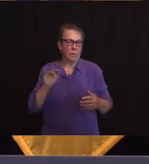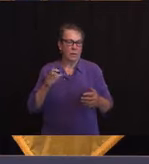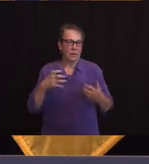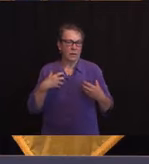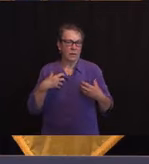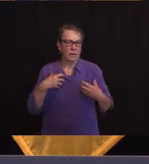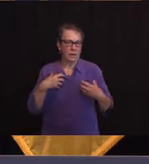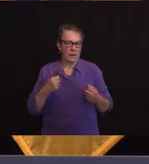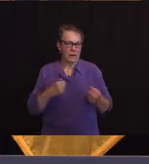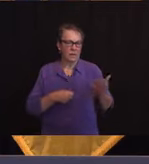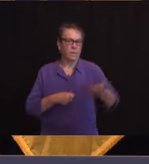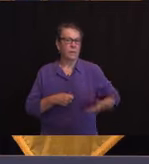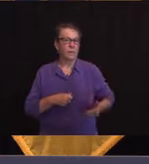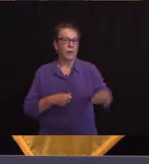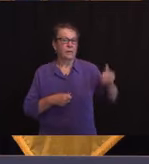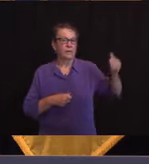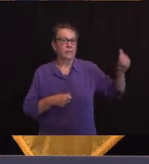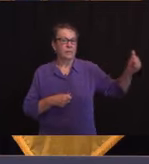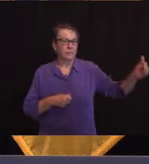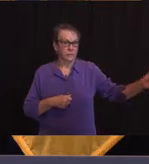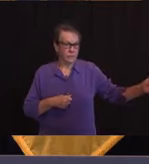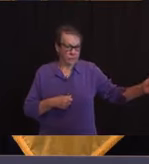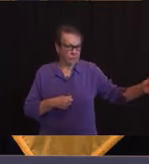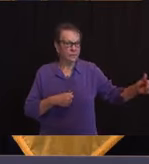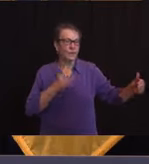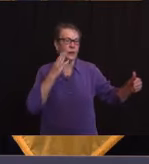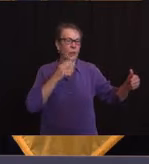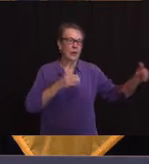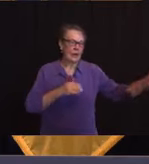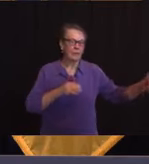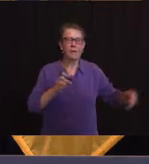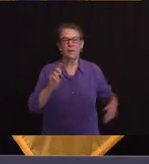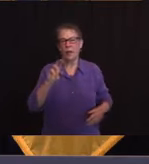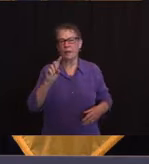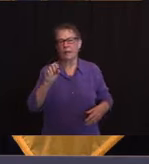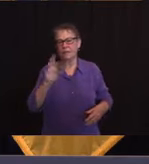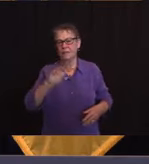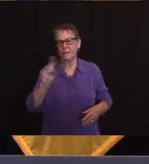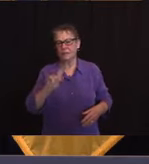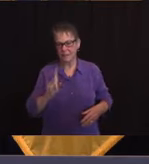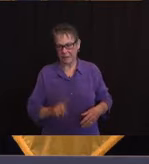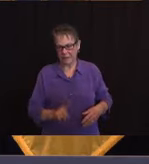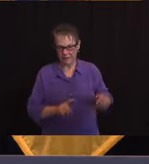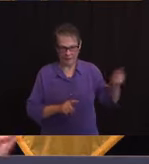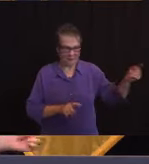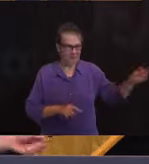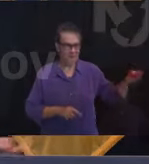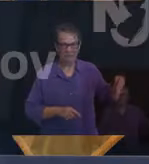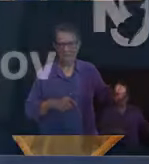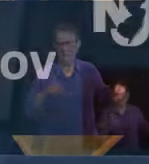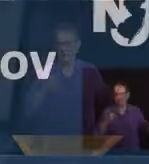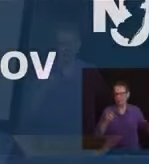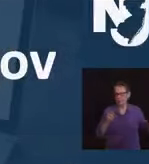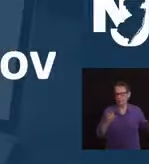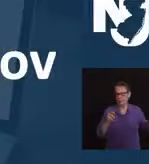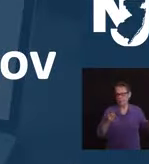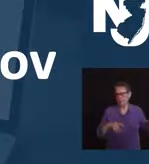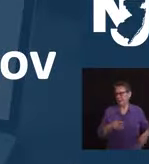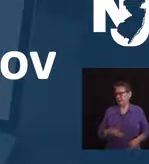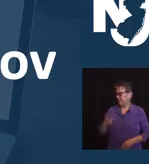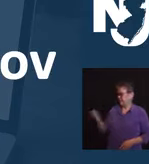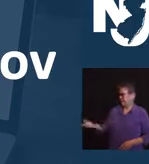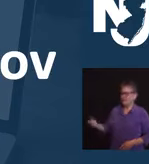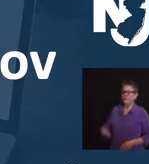familiar face, the Communicable Disease Service Medical Director, Dr. Ed Lifshitz. Good to have you both. To my left, the guy who needs no